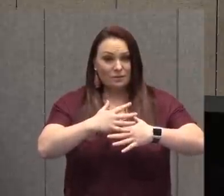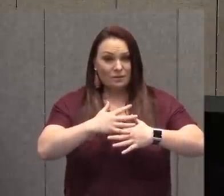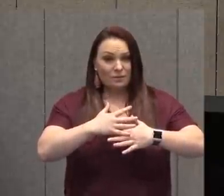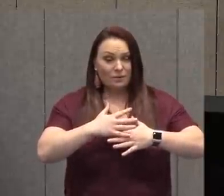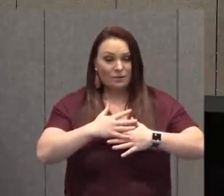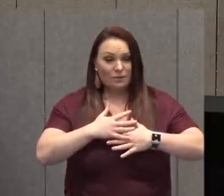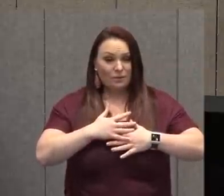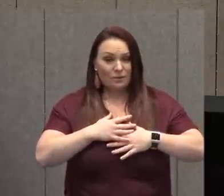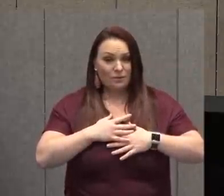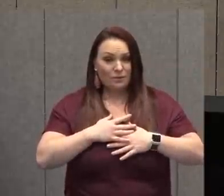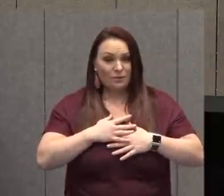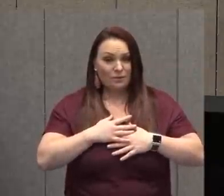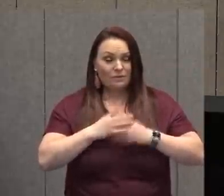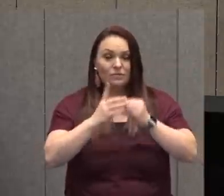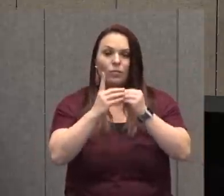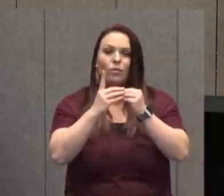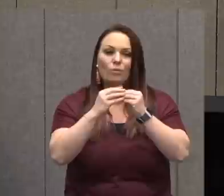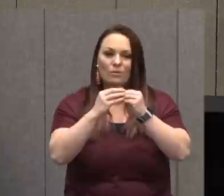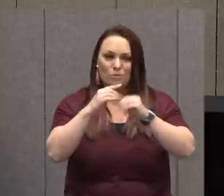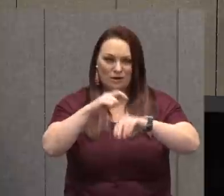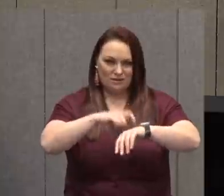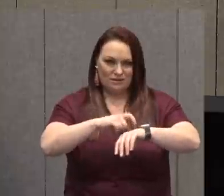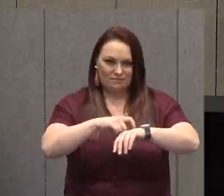And one more time.